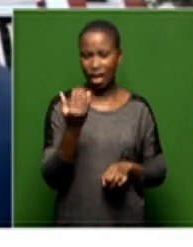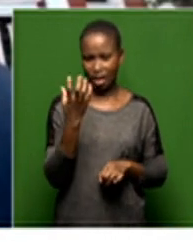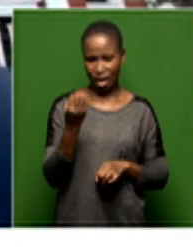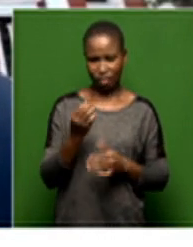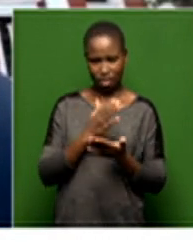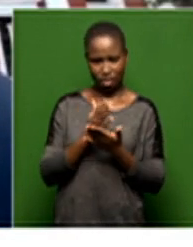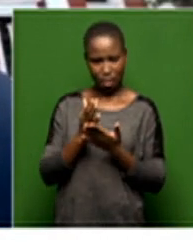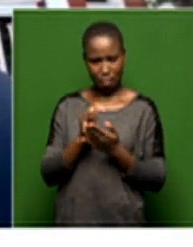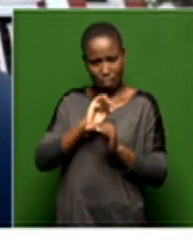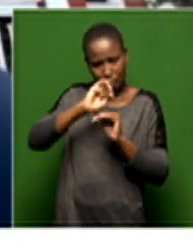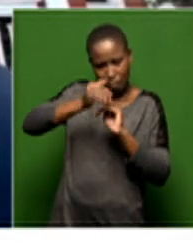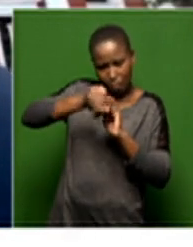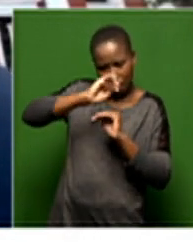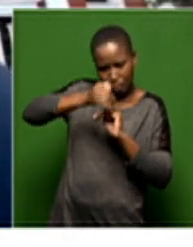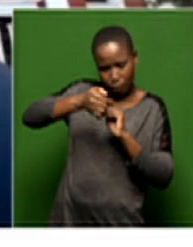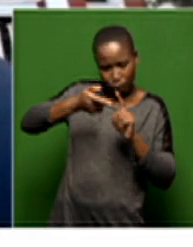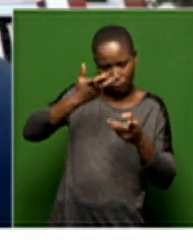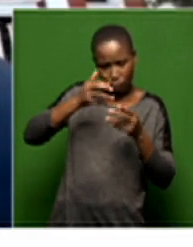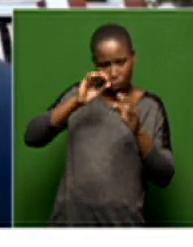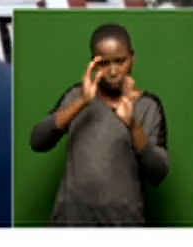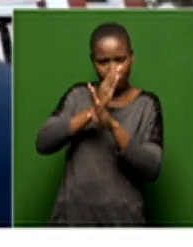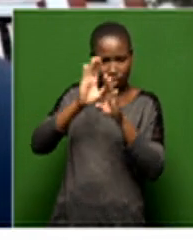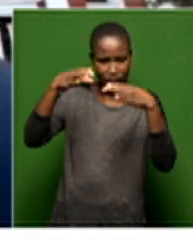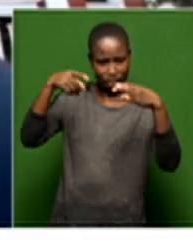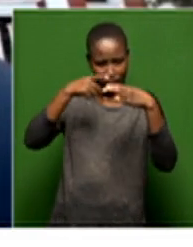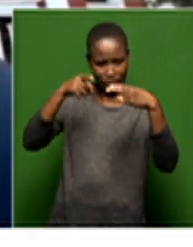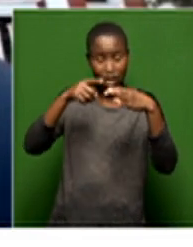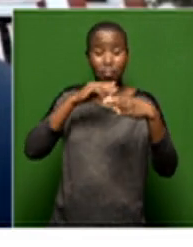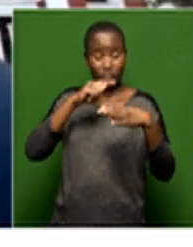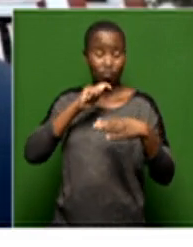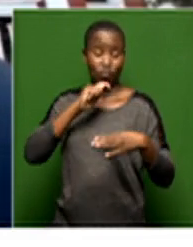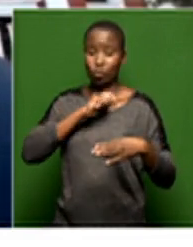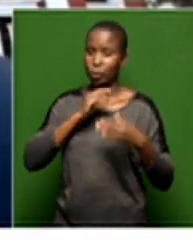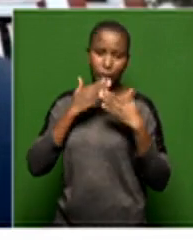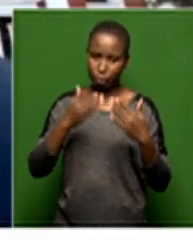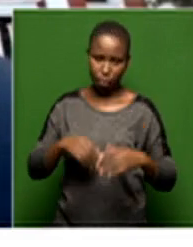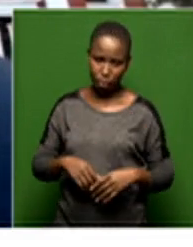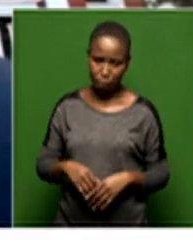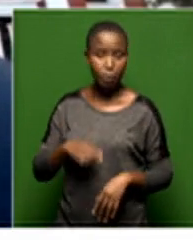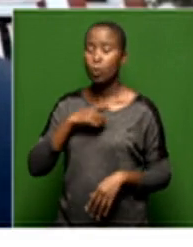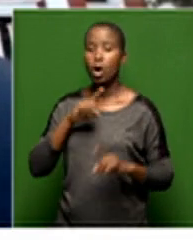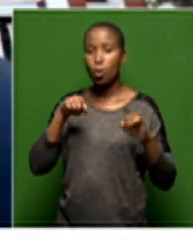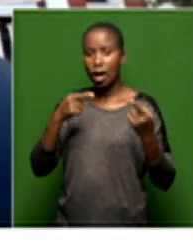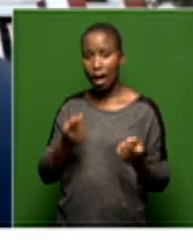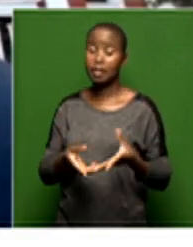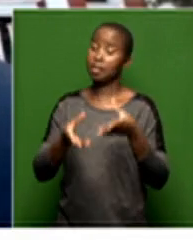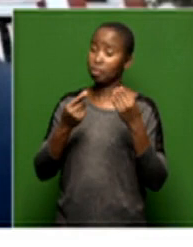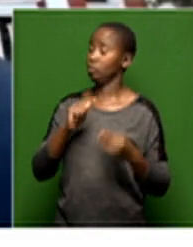of the private sector, and we are not then, and it's falsehood. We are not then going to be able to get to the bottom